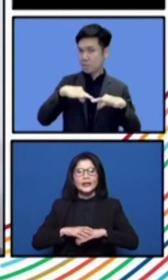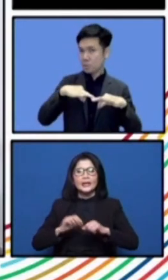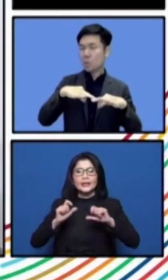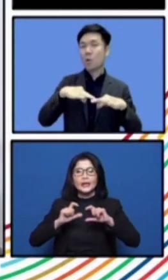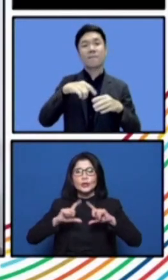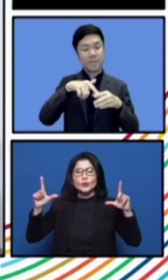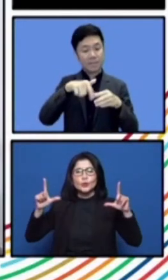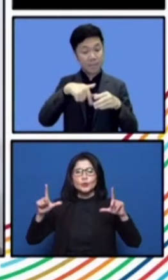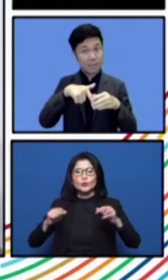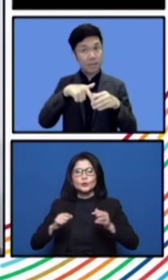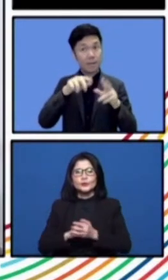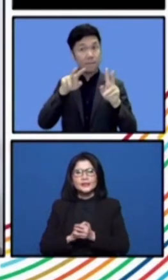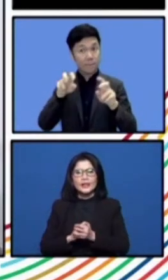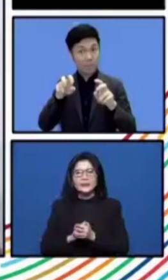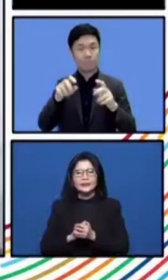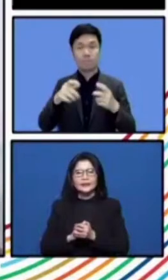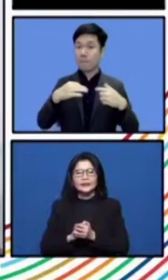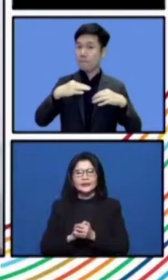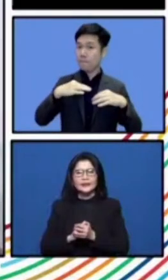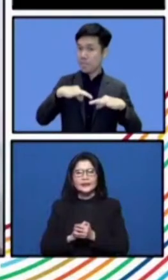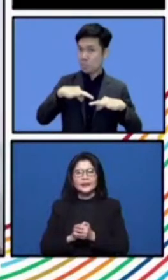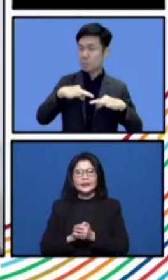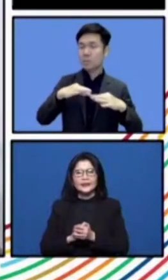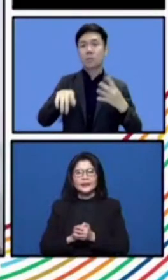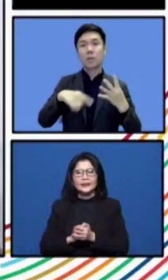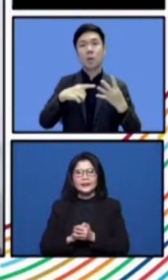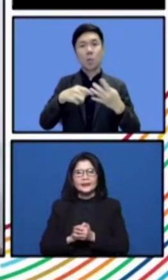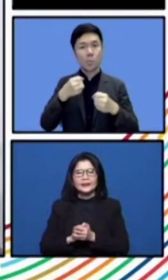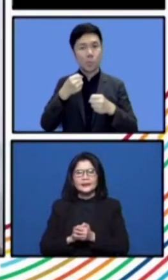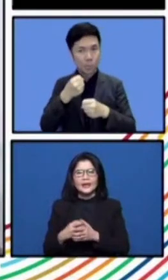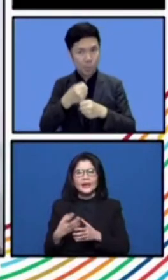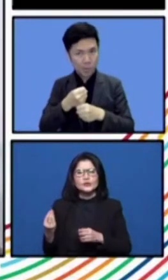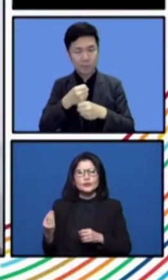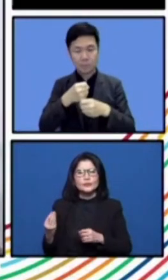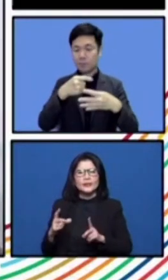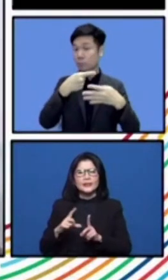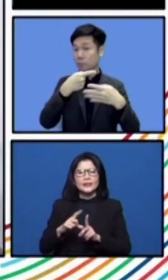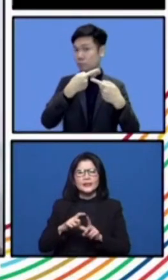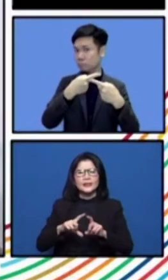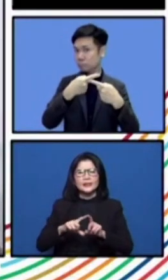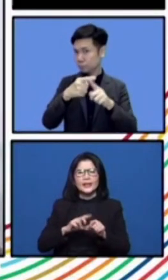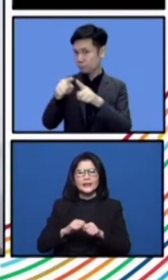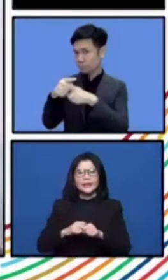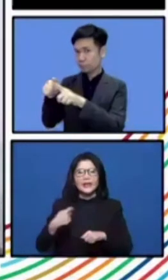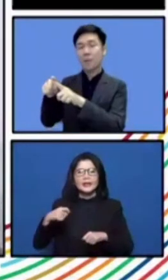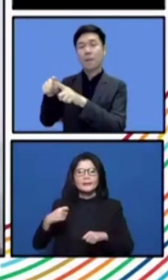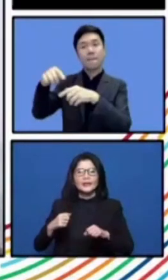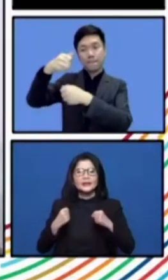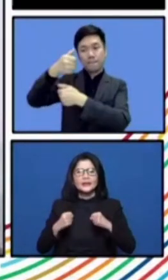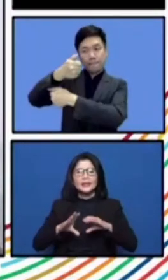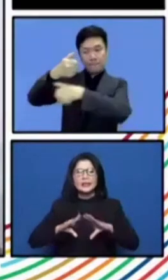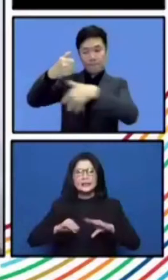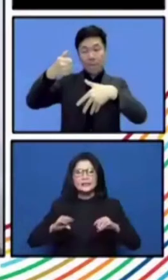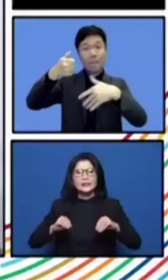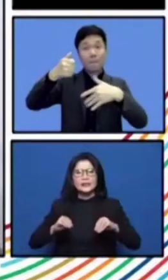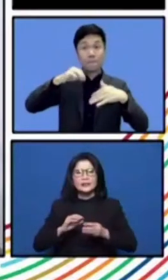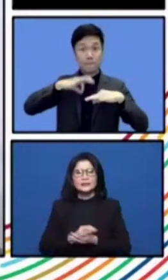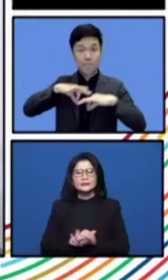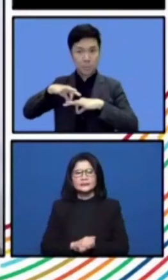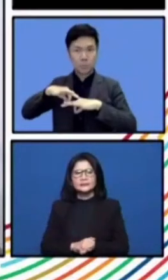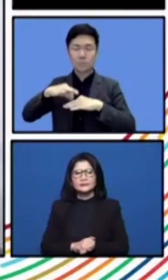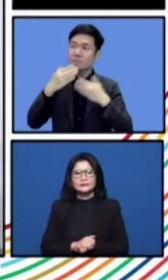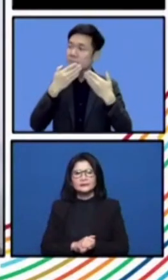Ministry of Ministry of work infrastructure annuities migration Legal Services incorporates